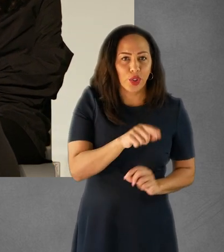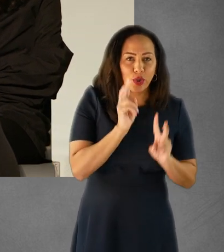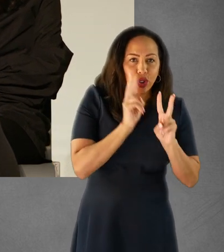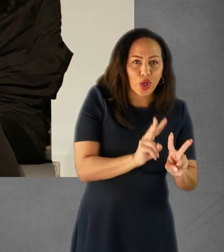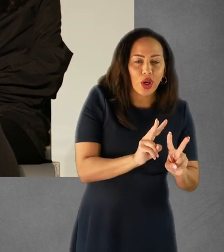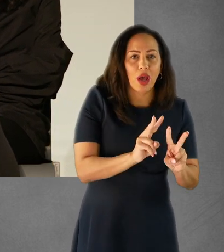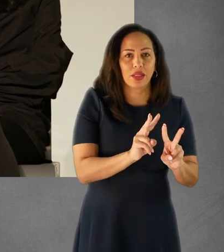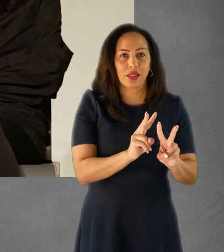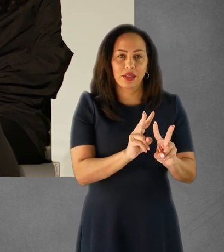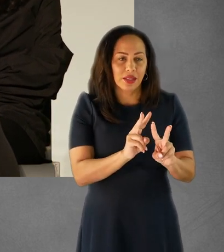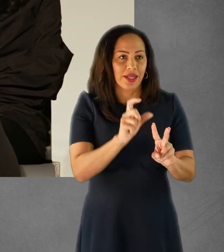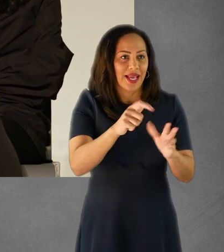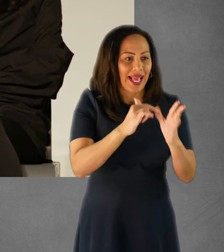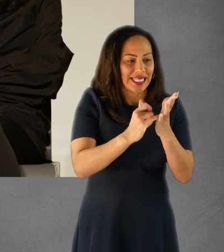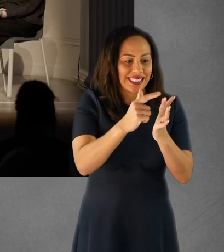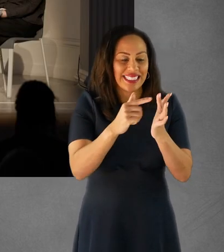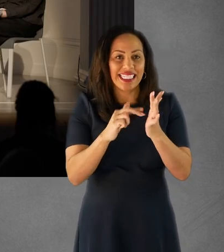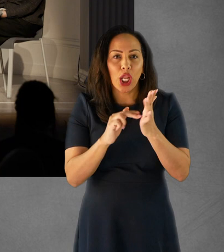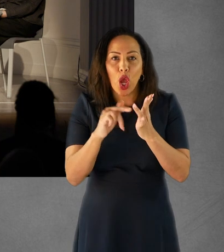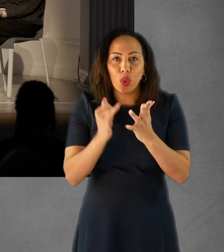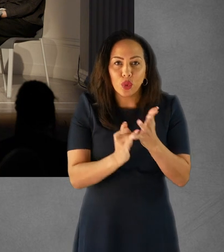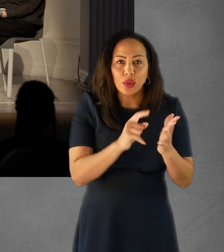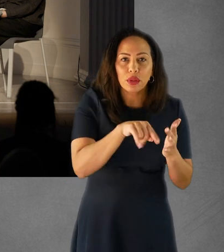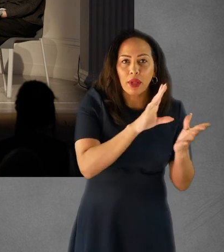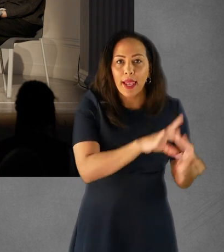pieces of work cast in Jerusalem clay and,